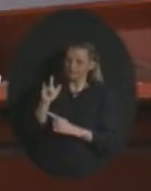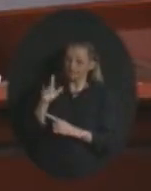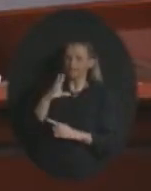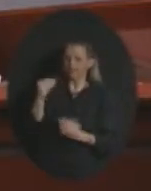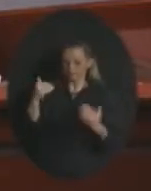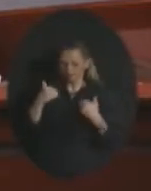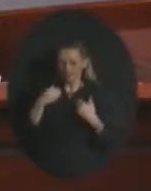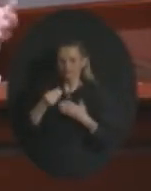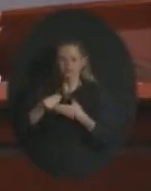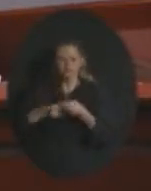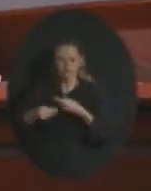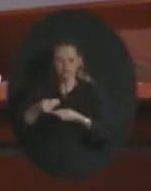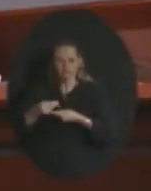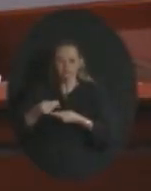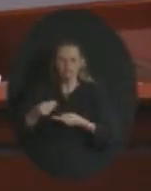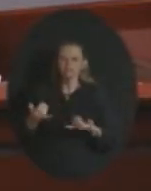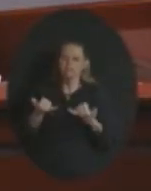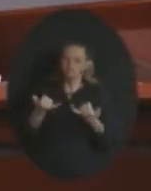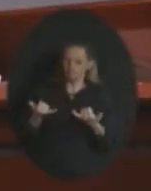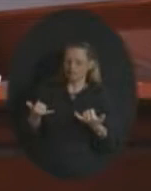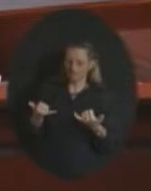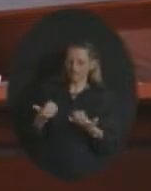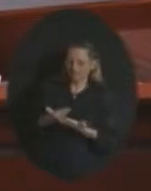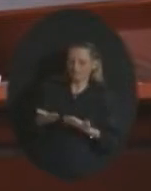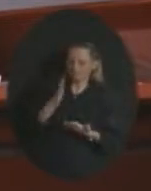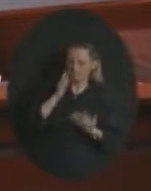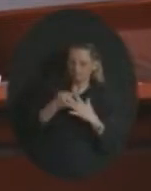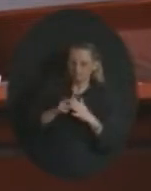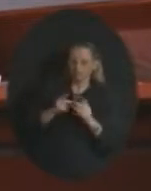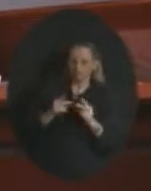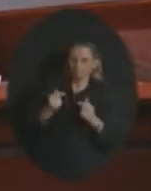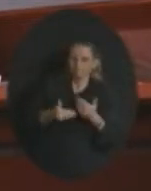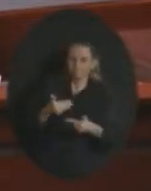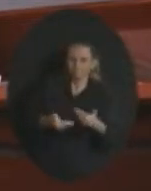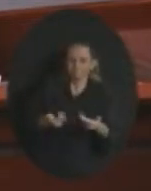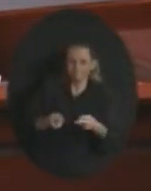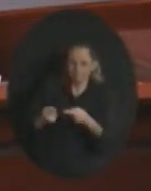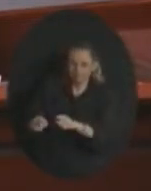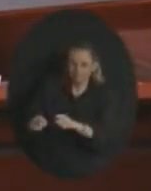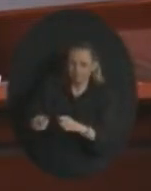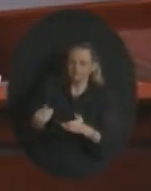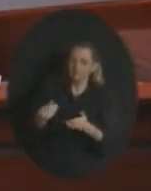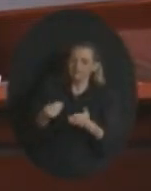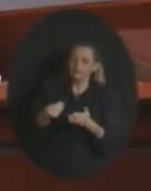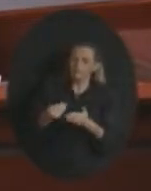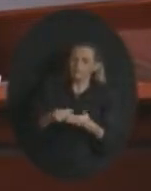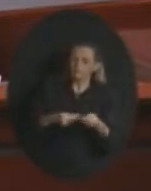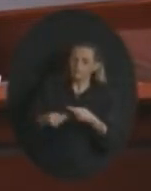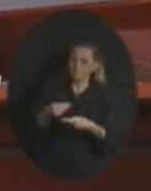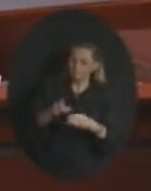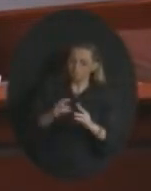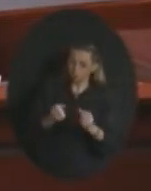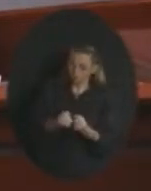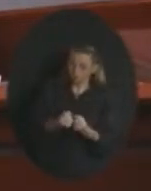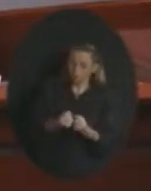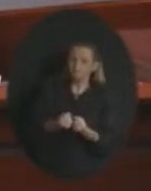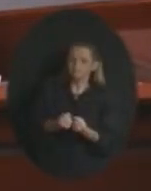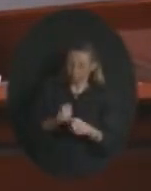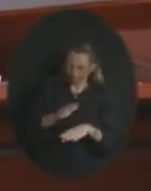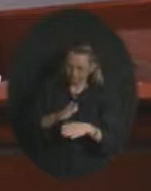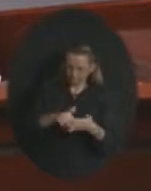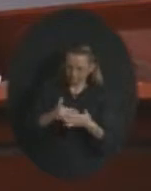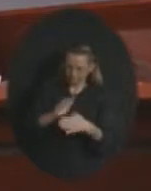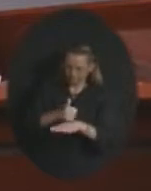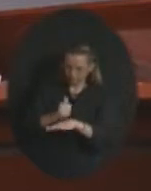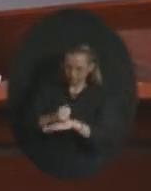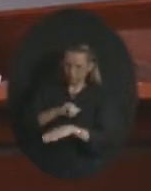so now things are going to start to happen for us as a school district. The budget workshops are being scheduled, and John and staff will attend those. We'll get